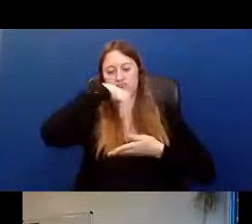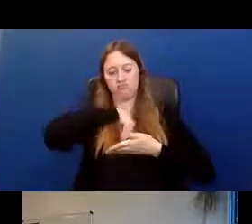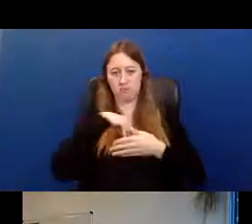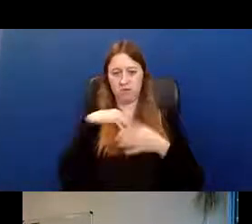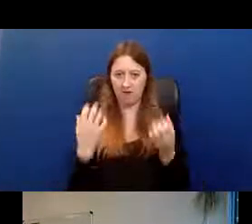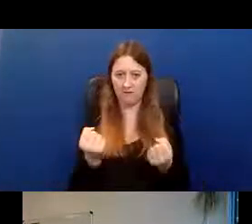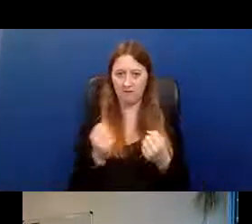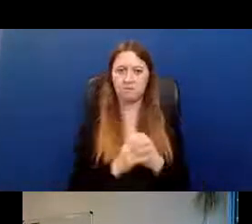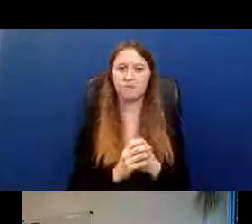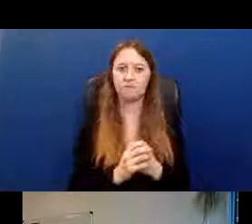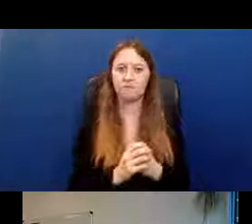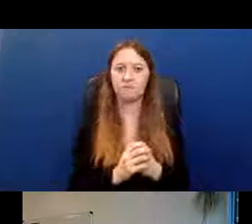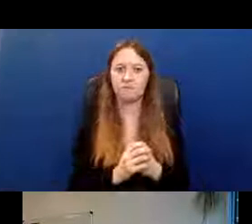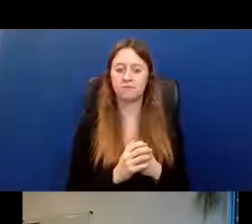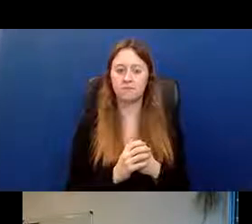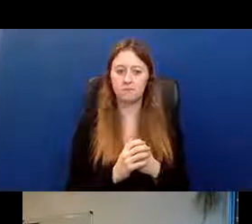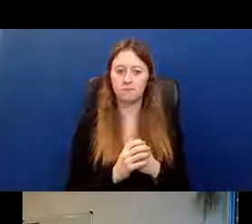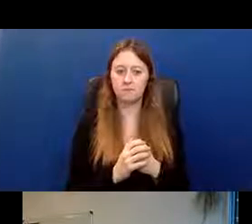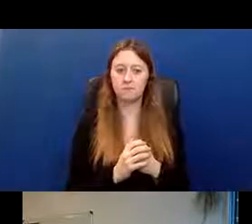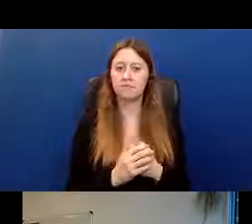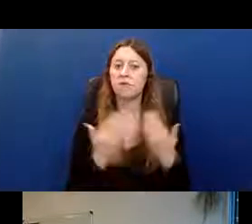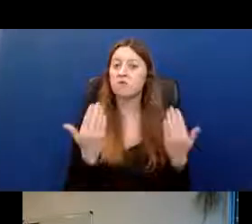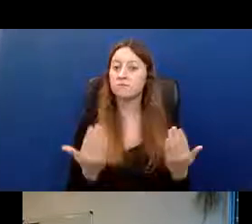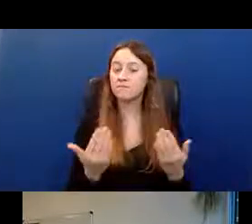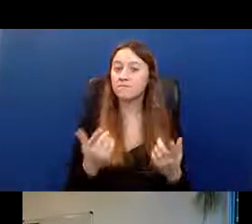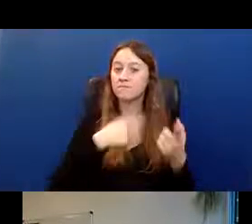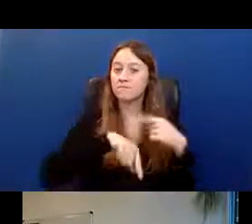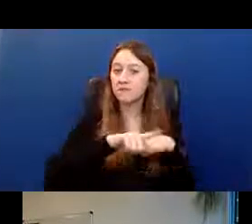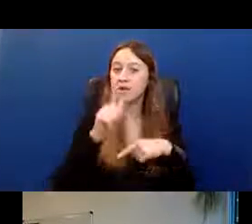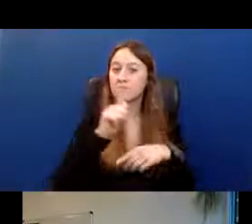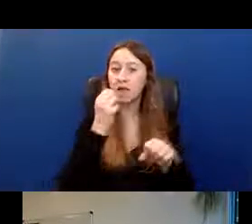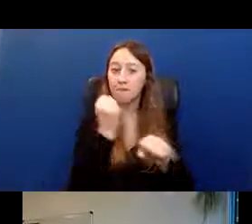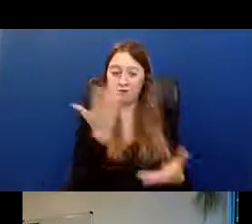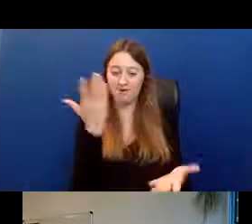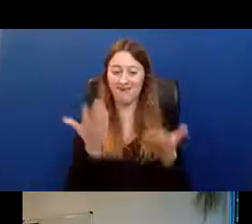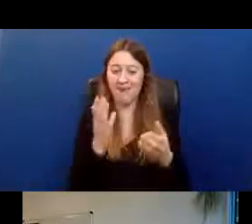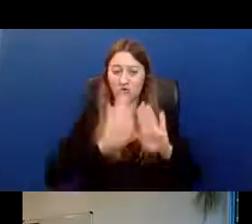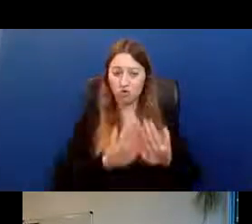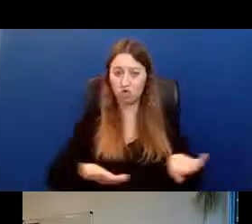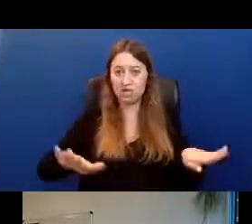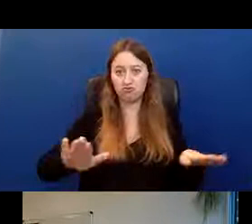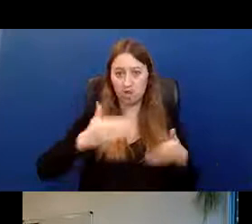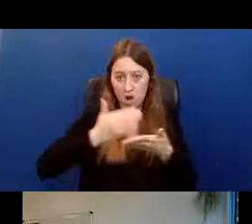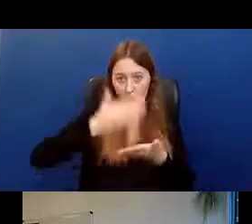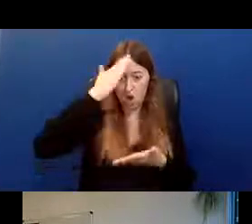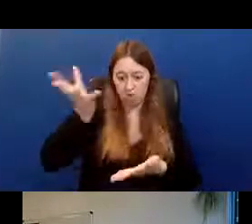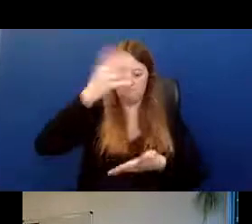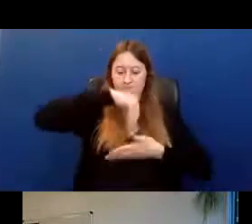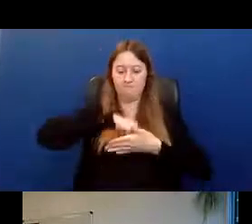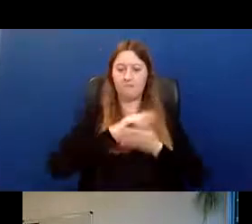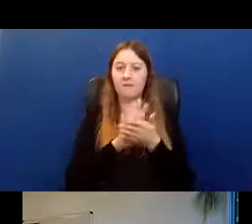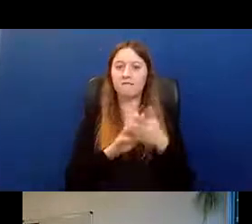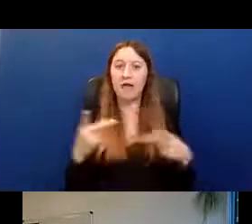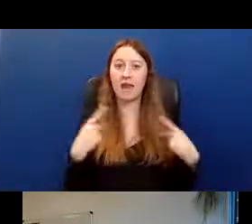So let's think a bit about how children learn their sign language. The most typical patterns